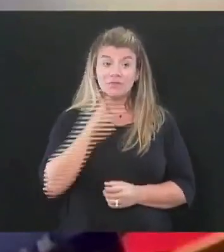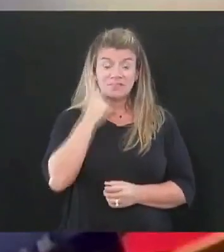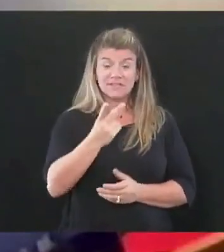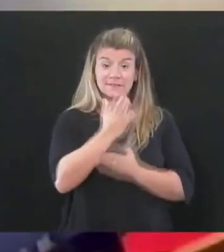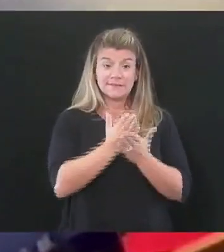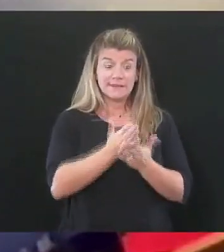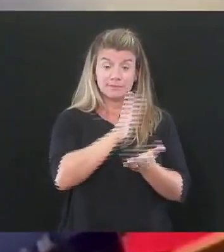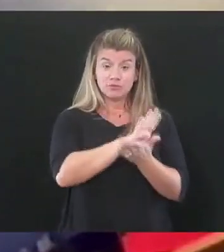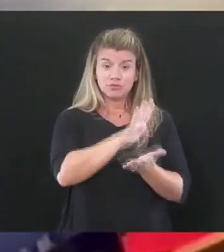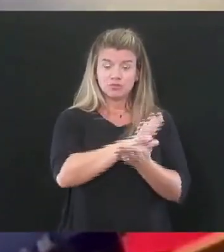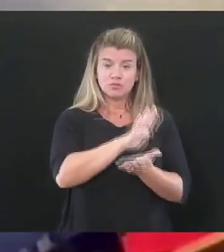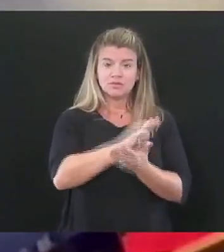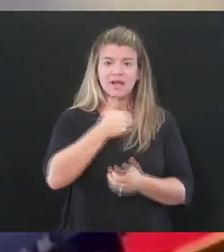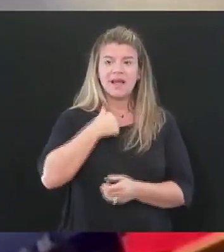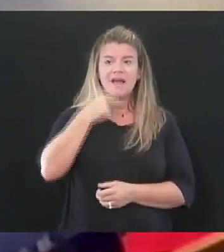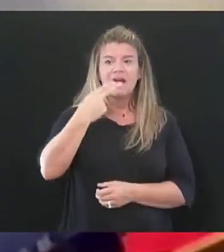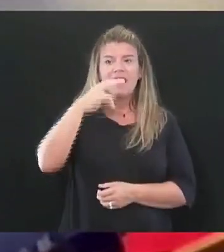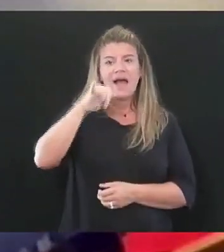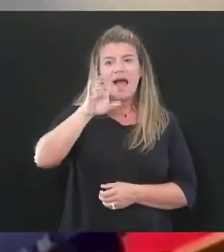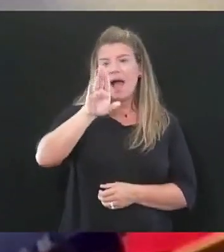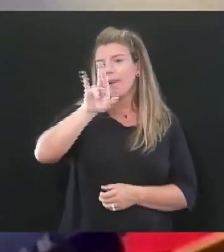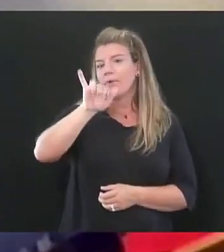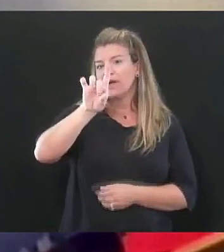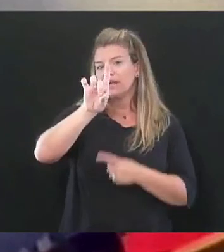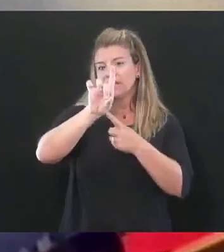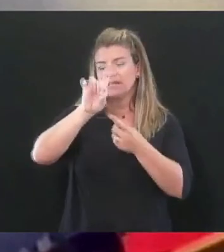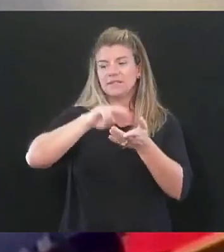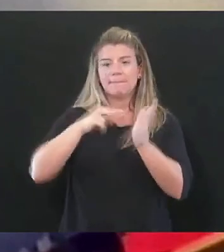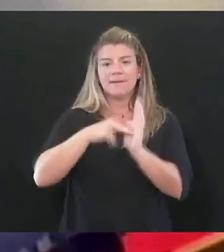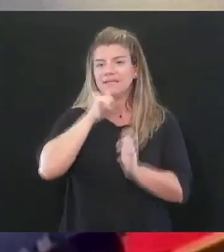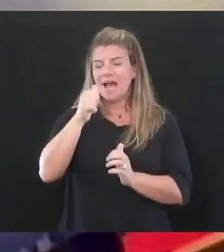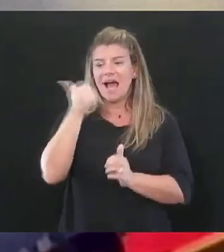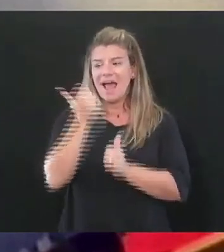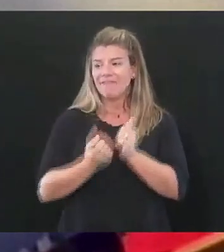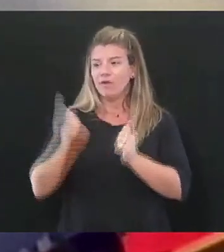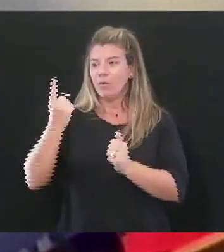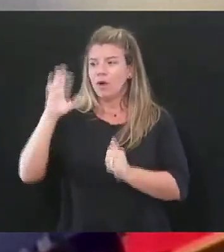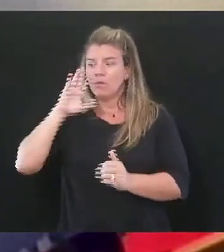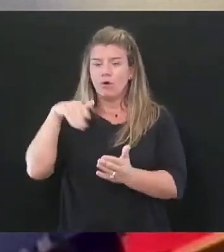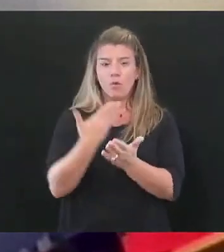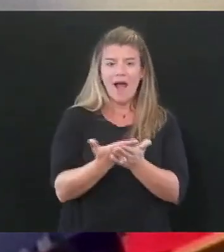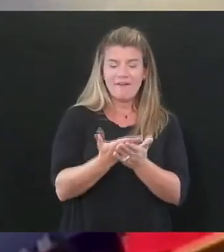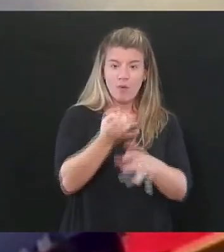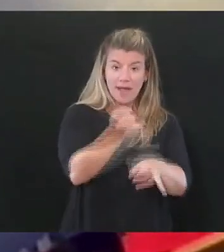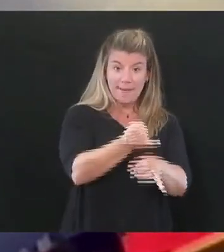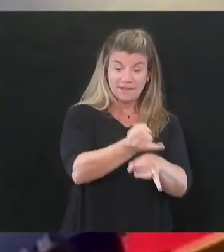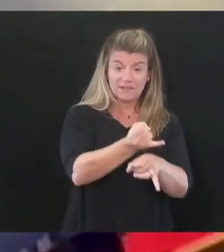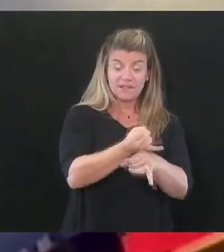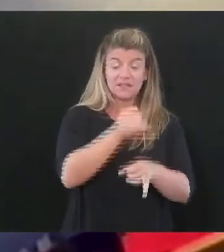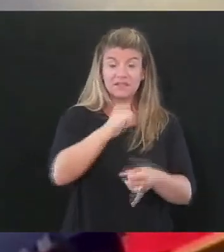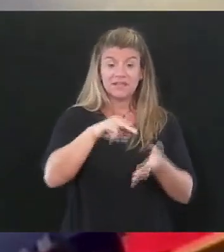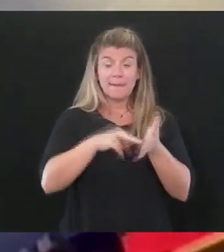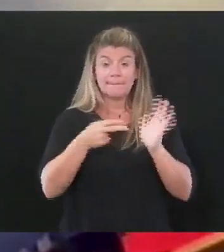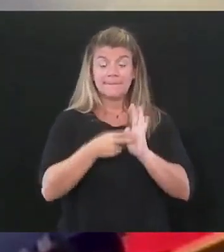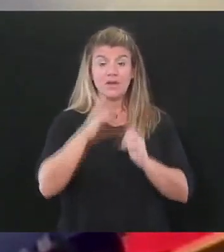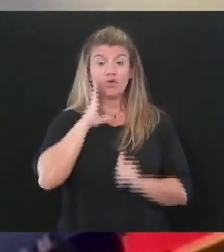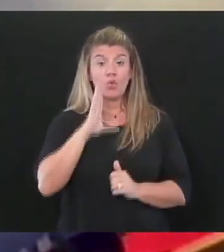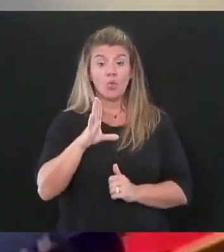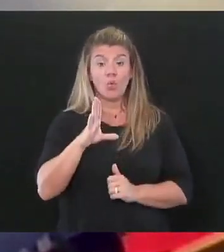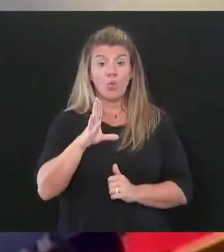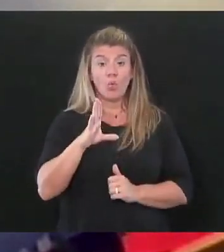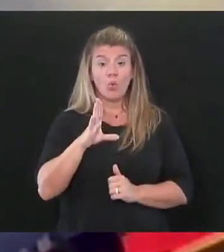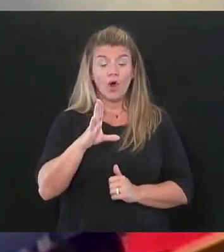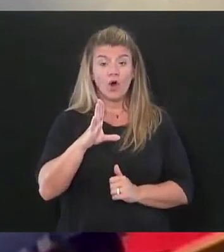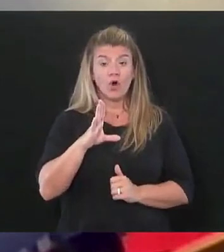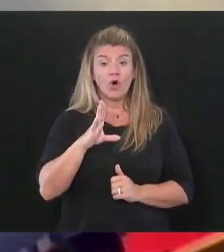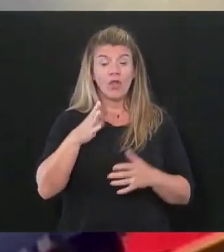not everyone possibly coming onto the K-12 campus, will you be rebooting the school